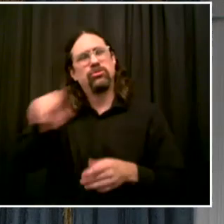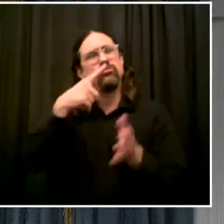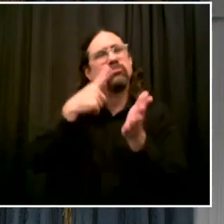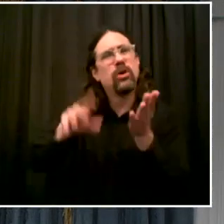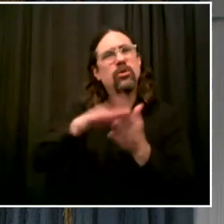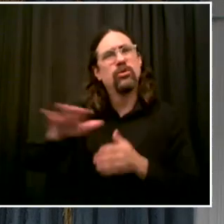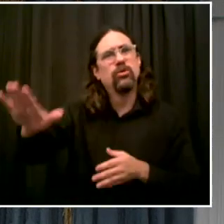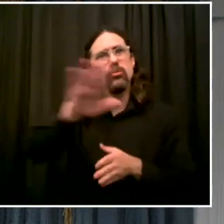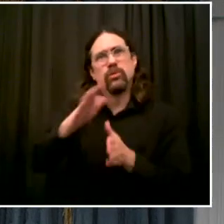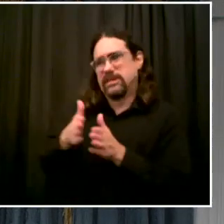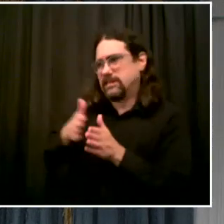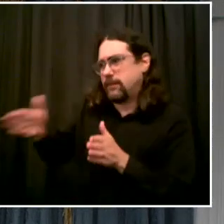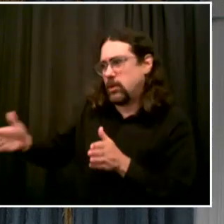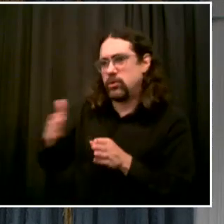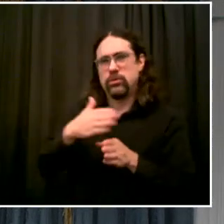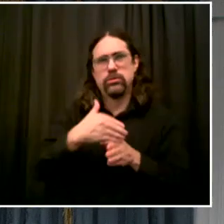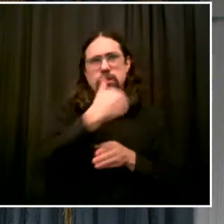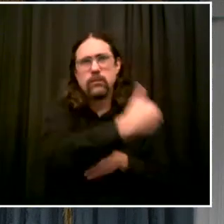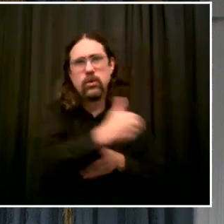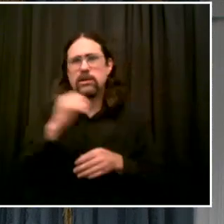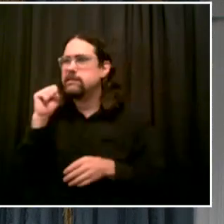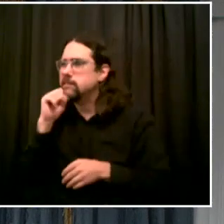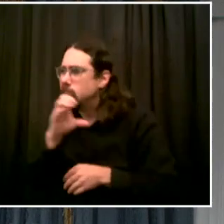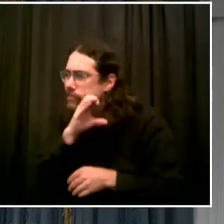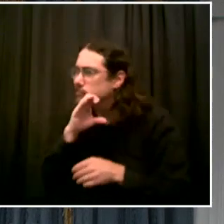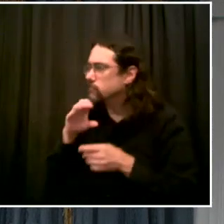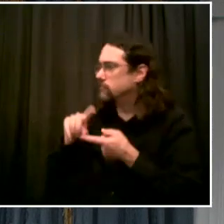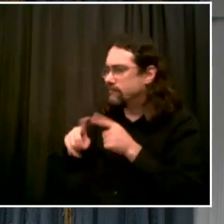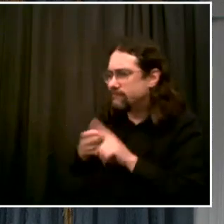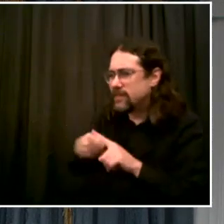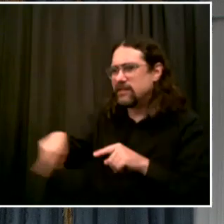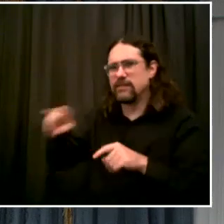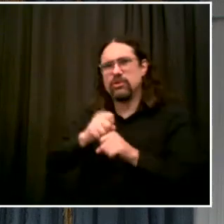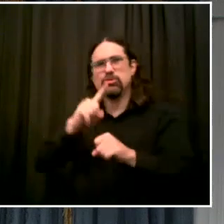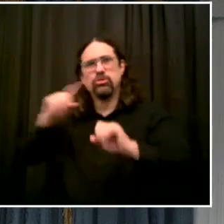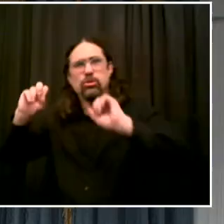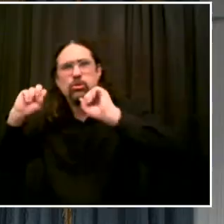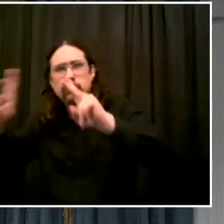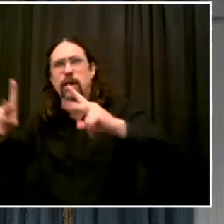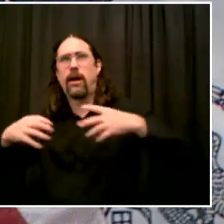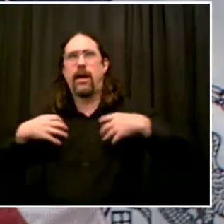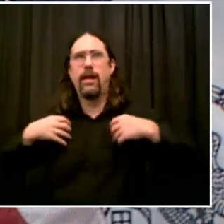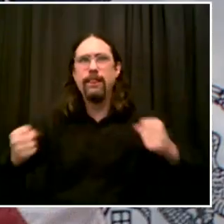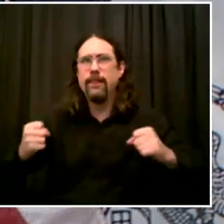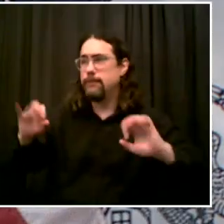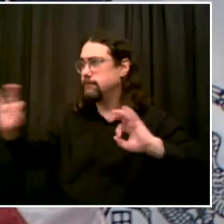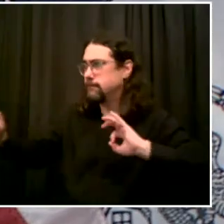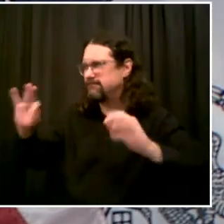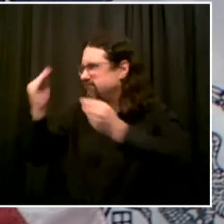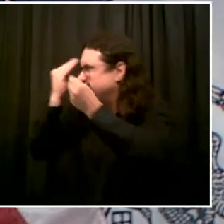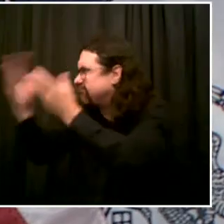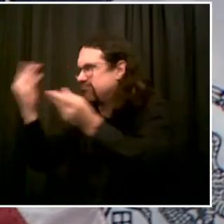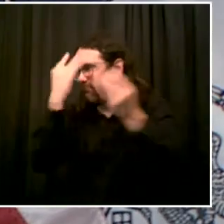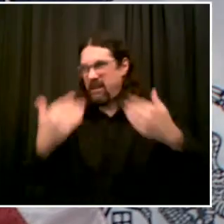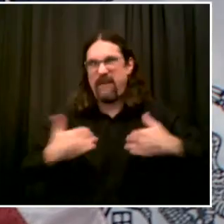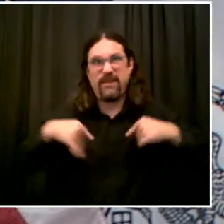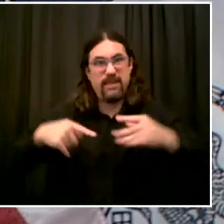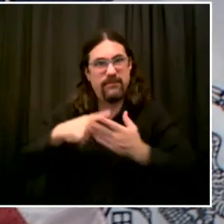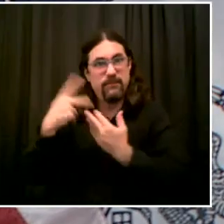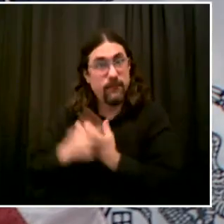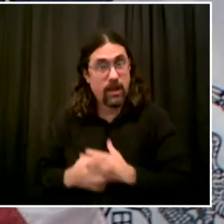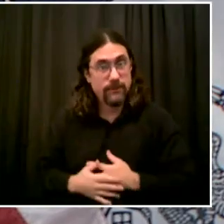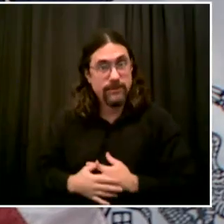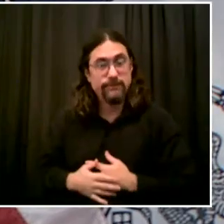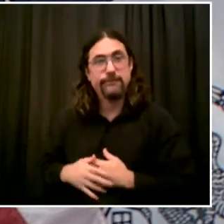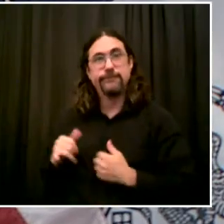much. So that's the challenge of the heat. Now let's go back to the challenge we've been facing together these months,